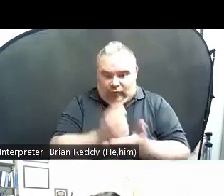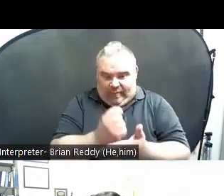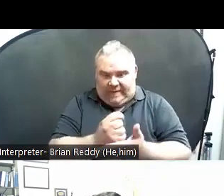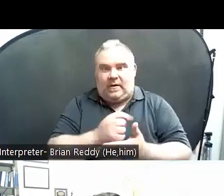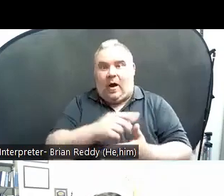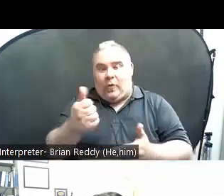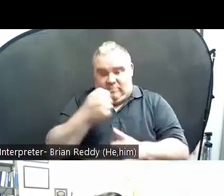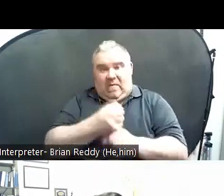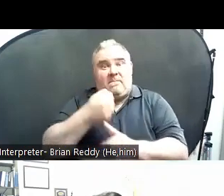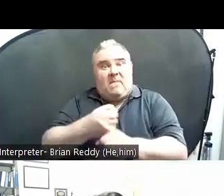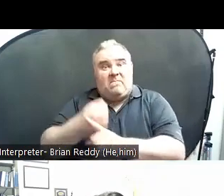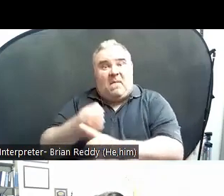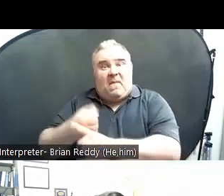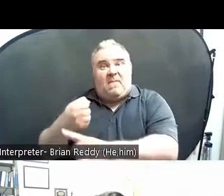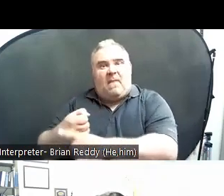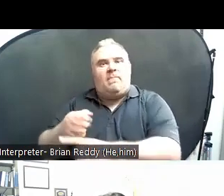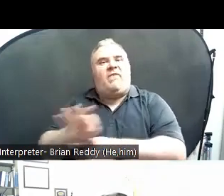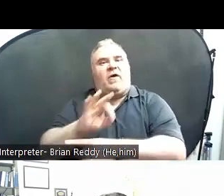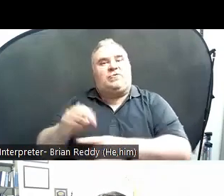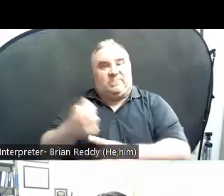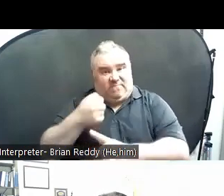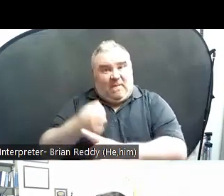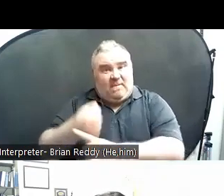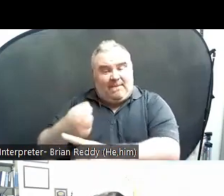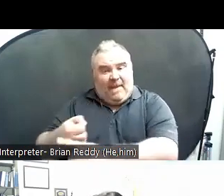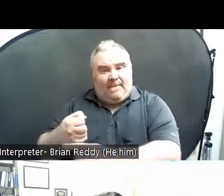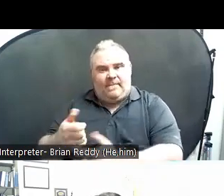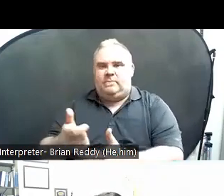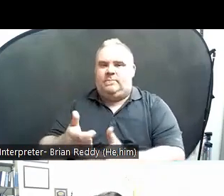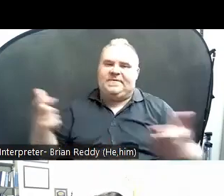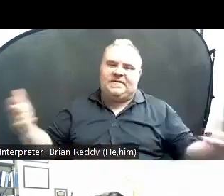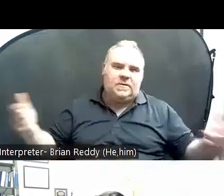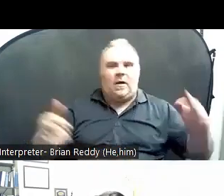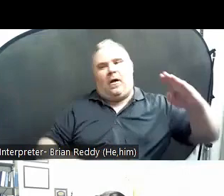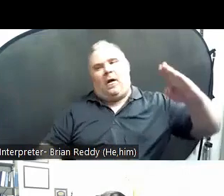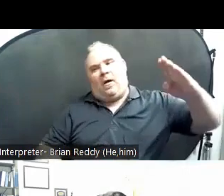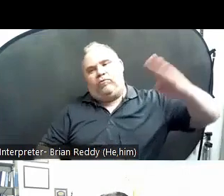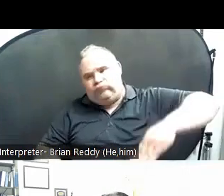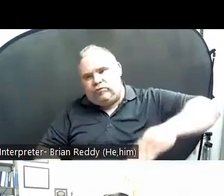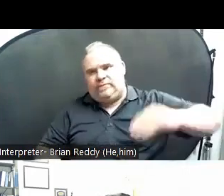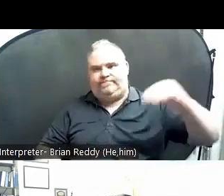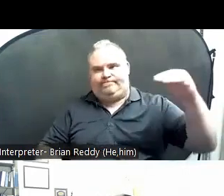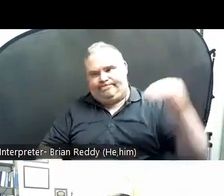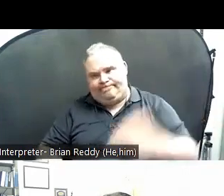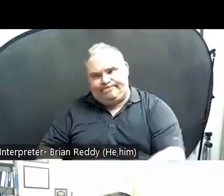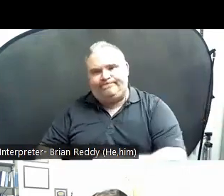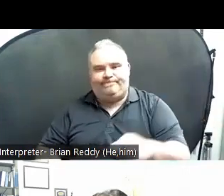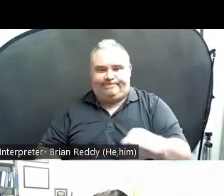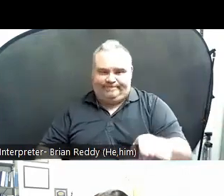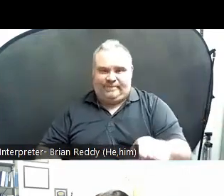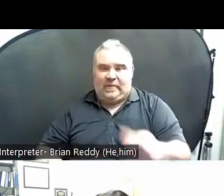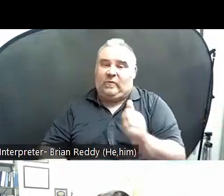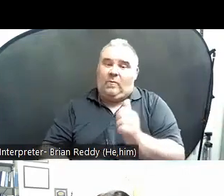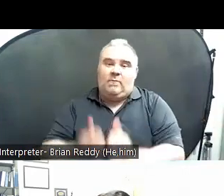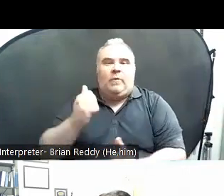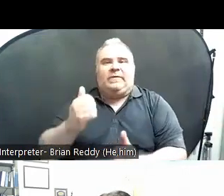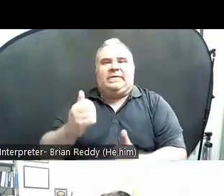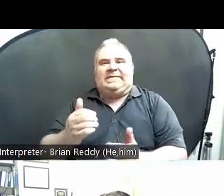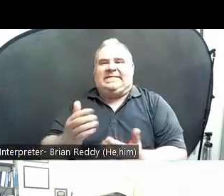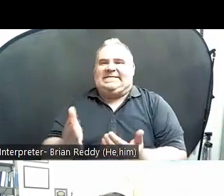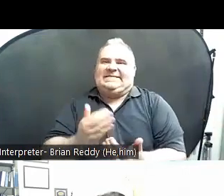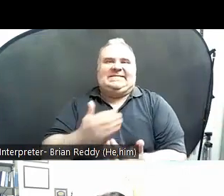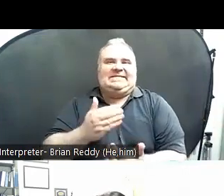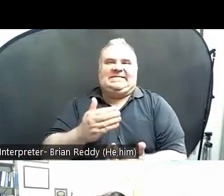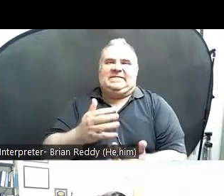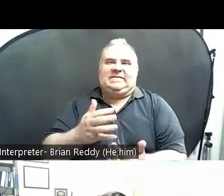time and impact on their function is larger over time due to treatment. And so these are the most vulnerable patients for